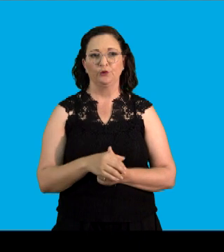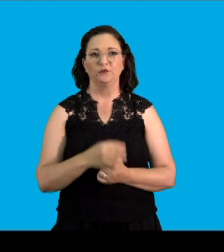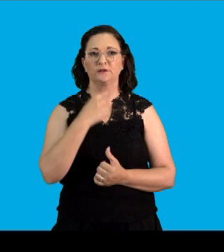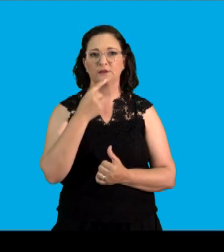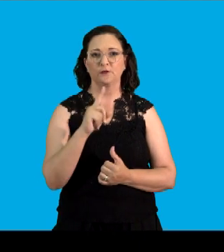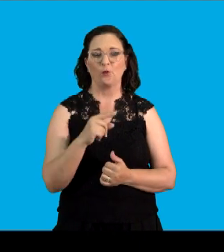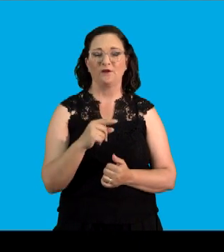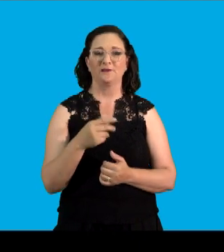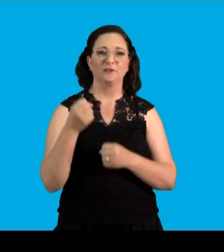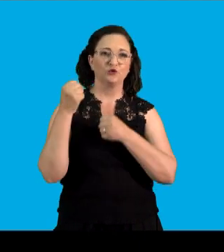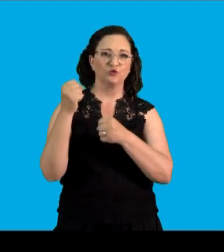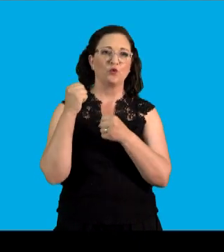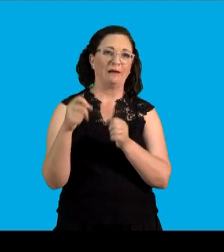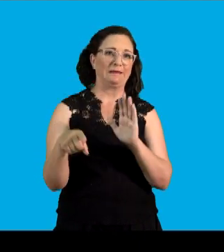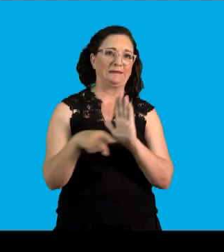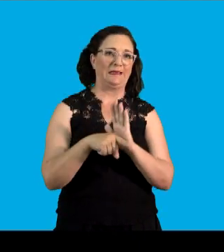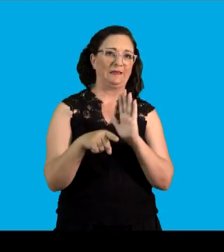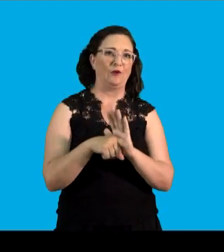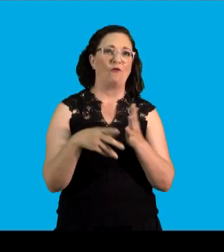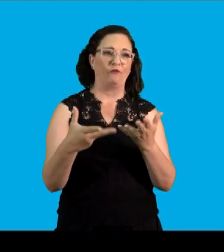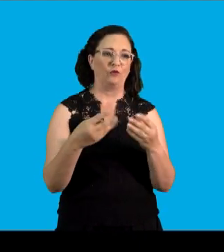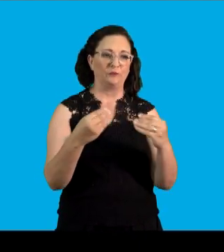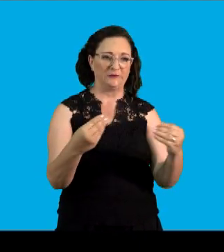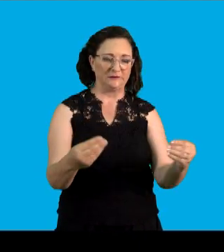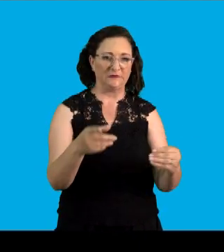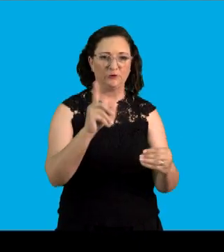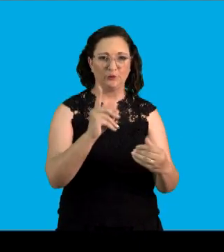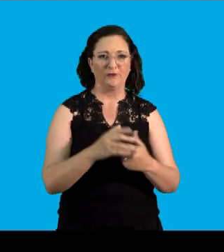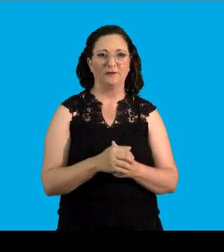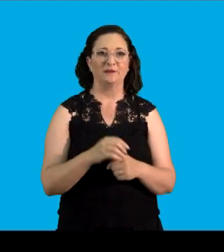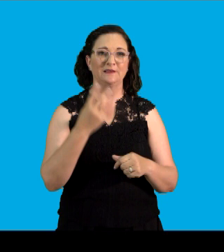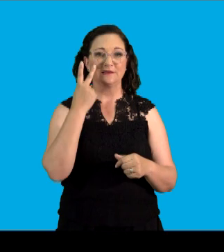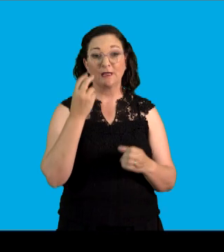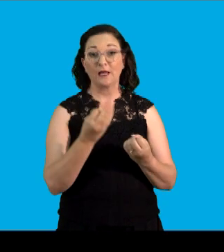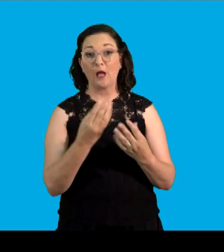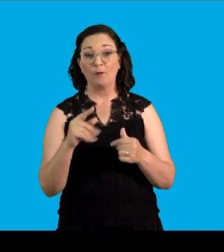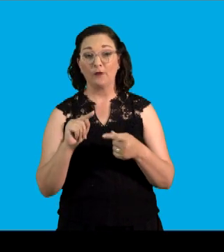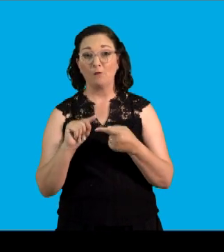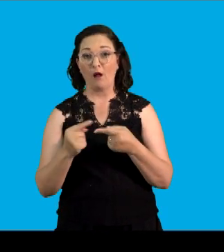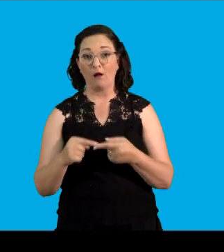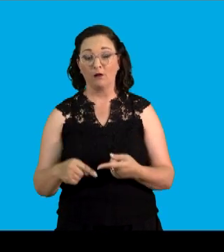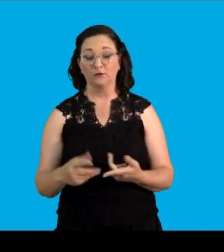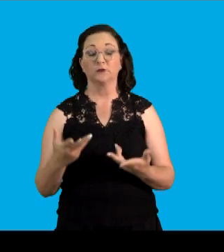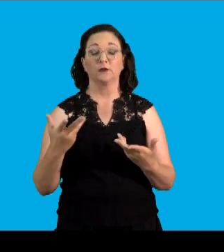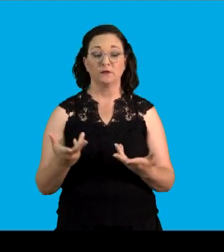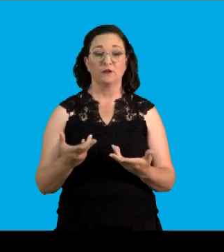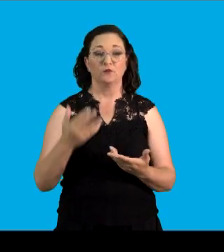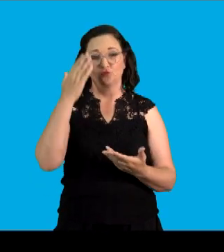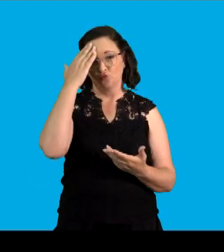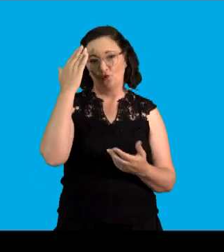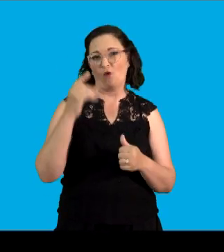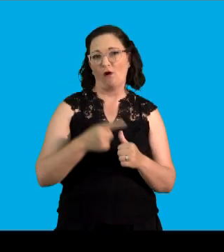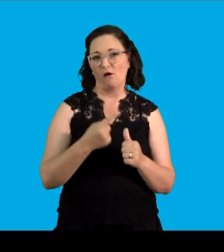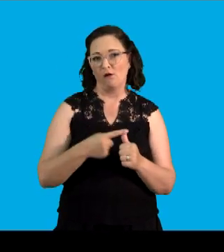negative impact of strike on businesses. So you need to look at the mark allocation in order for you to know how you should write.